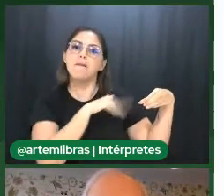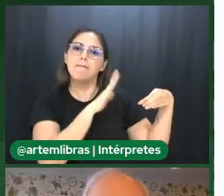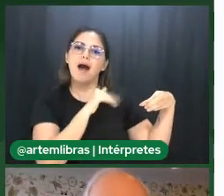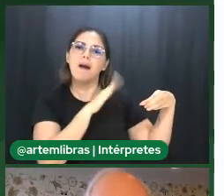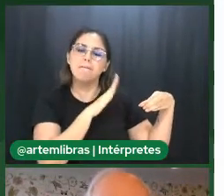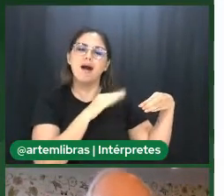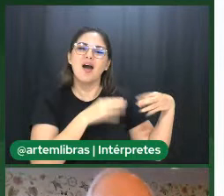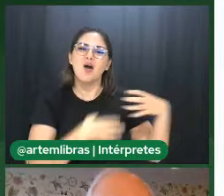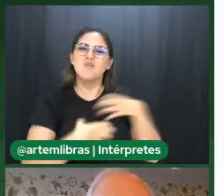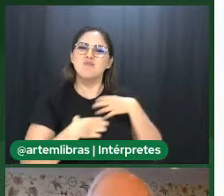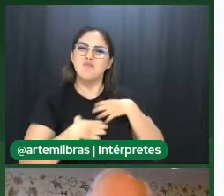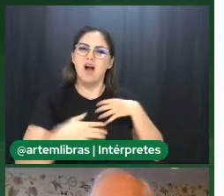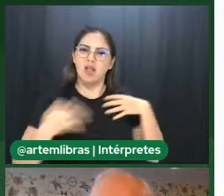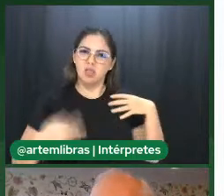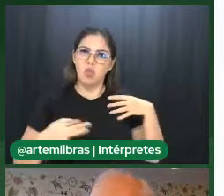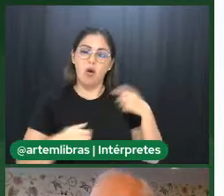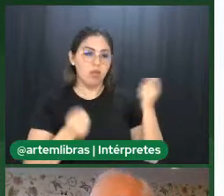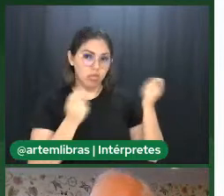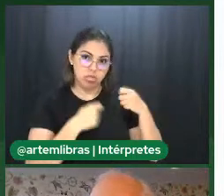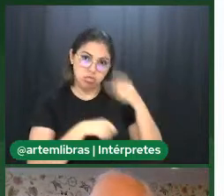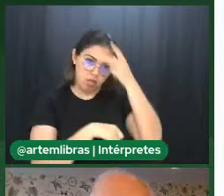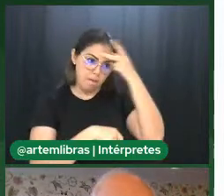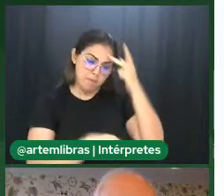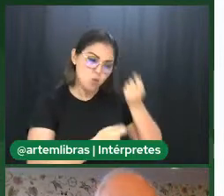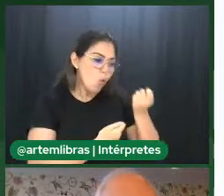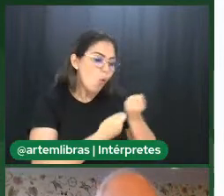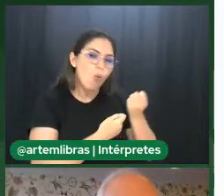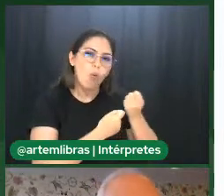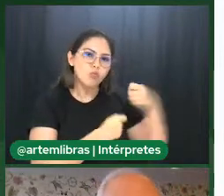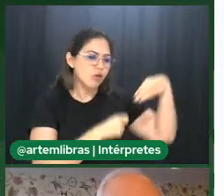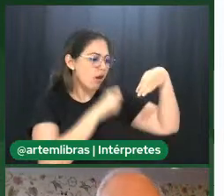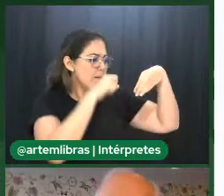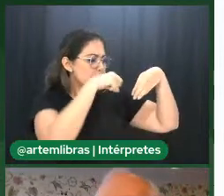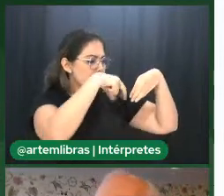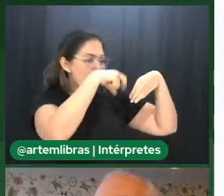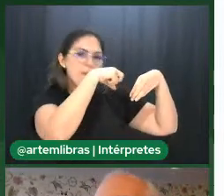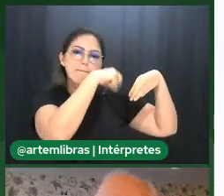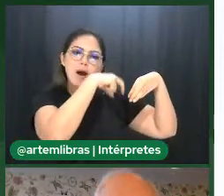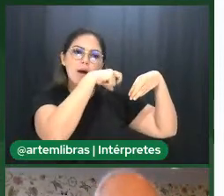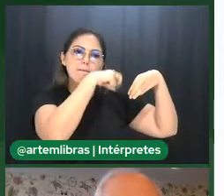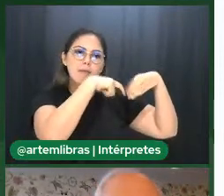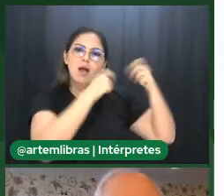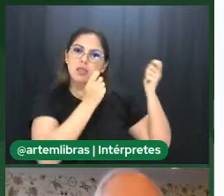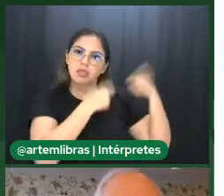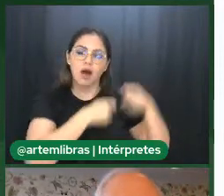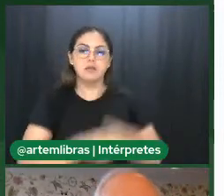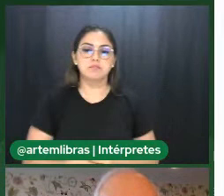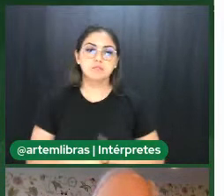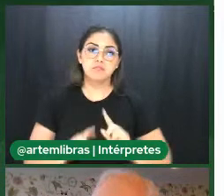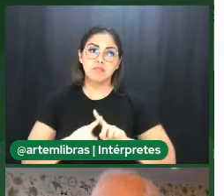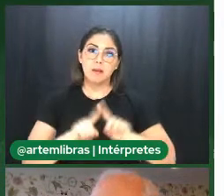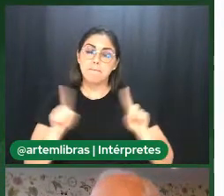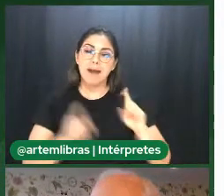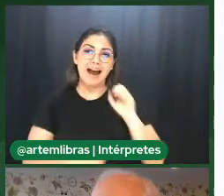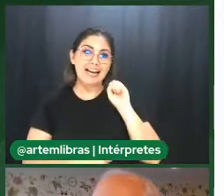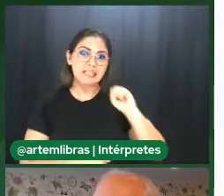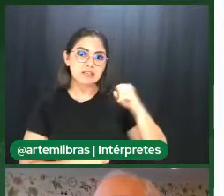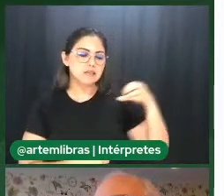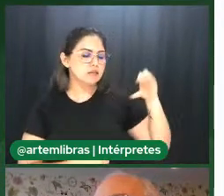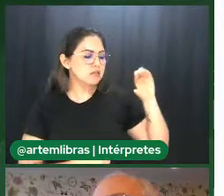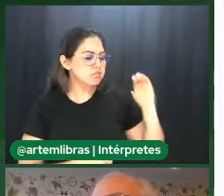could pull the trigger. And so it limited the danger of excessive human control.